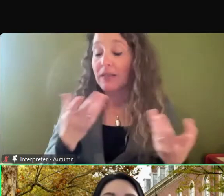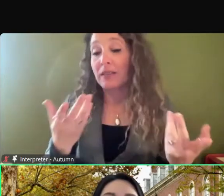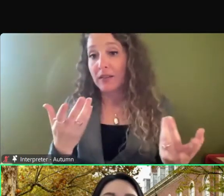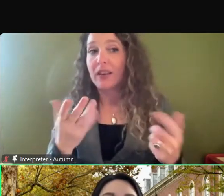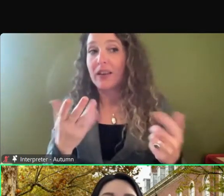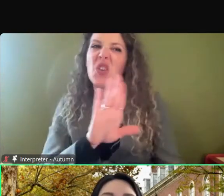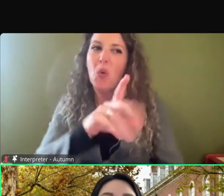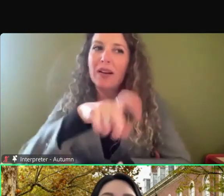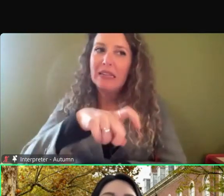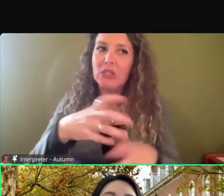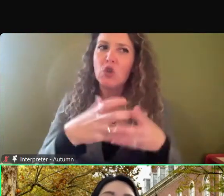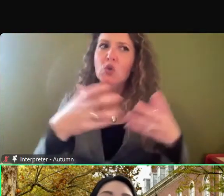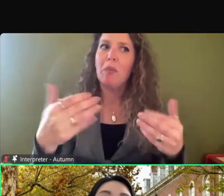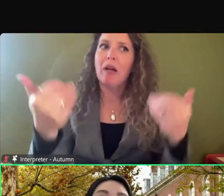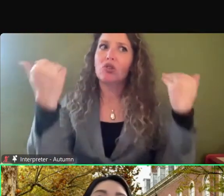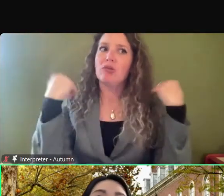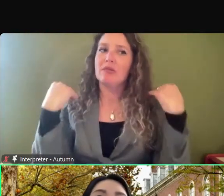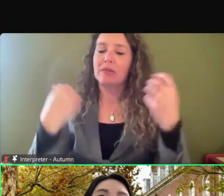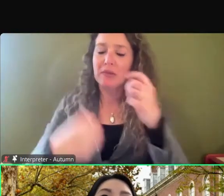much.